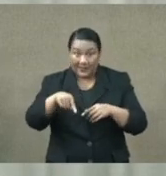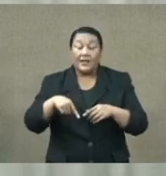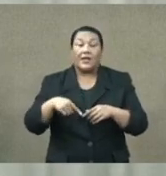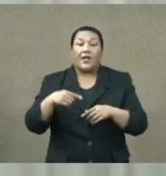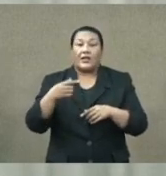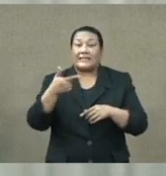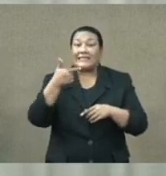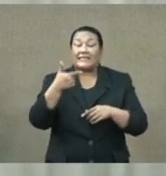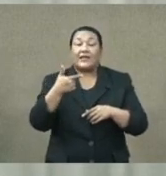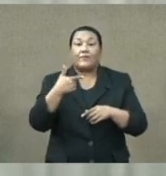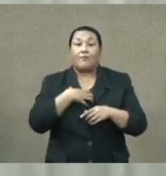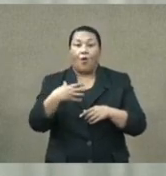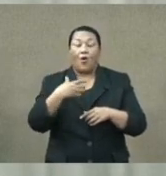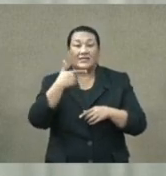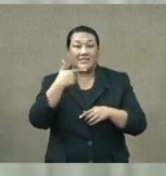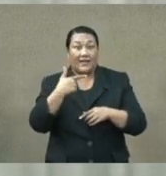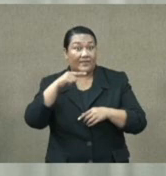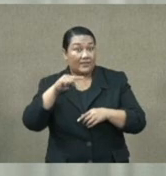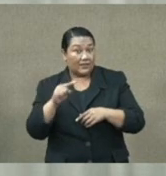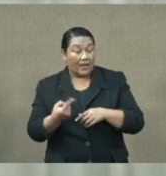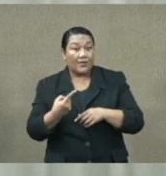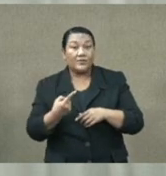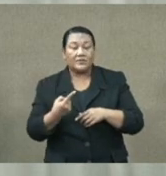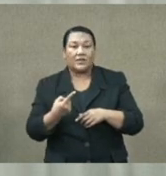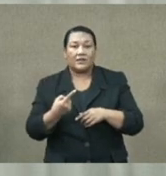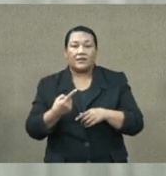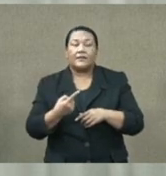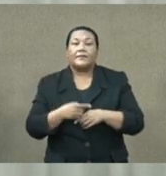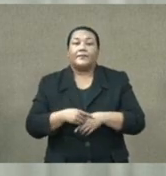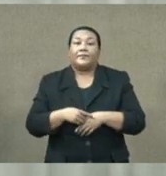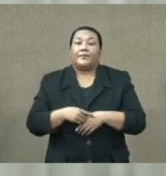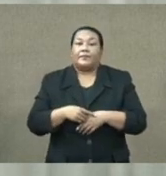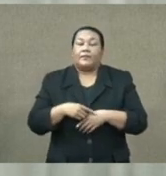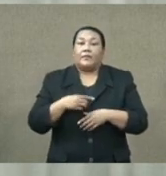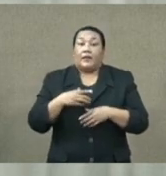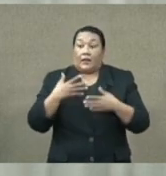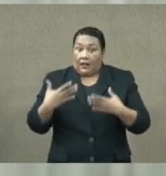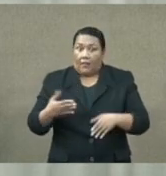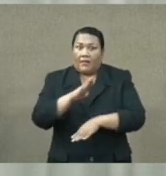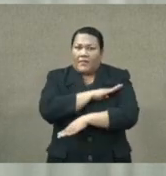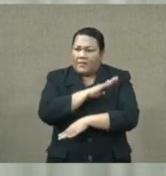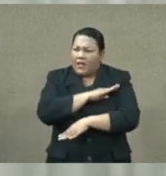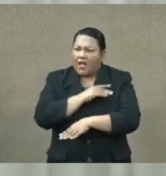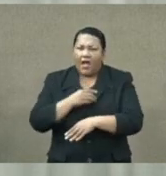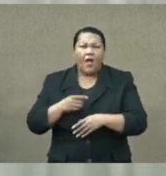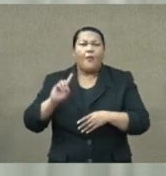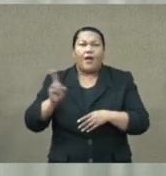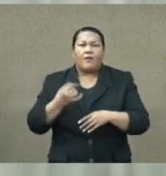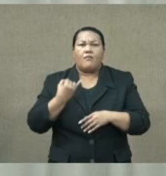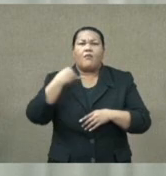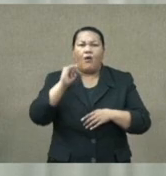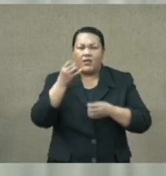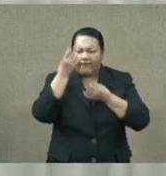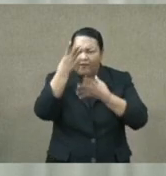recent days, Mr. Bainimarama has been bombarding the country with lies and misinformation.